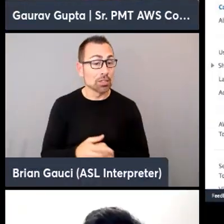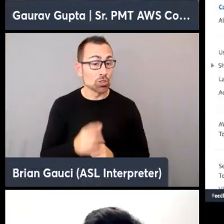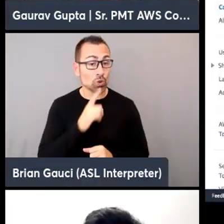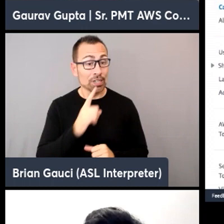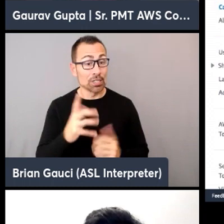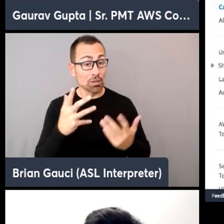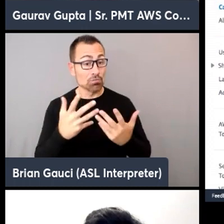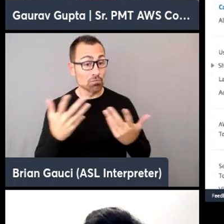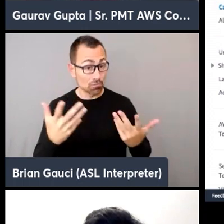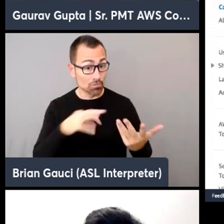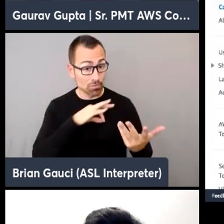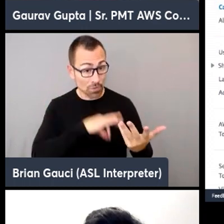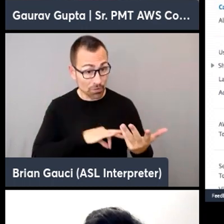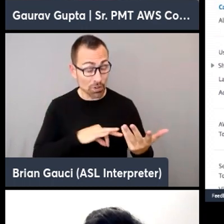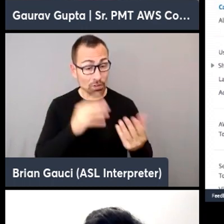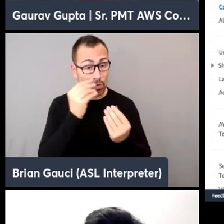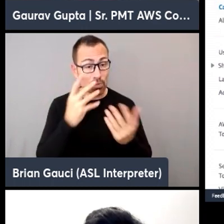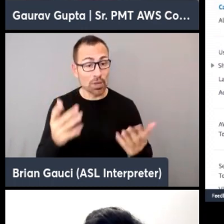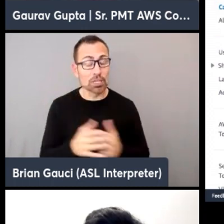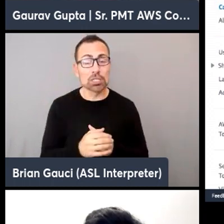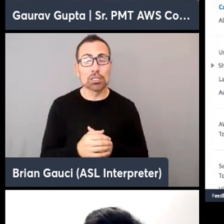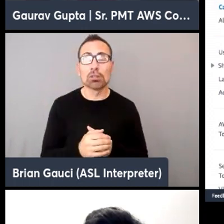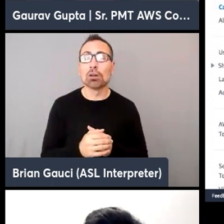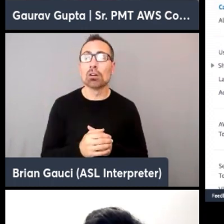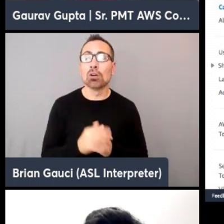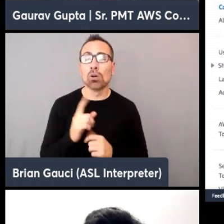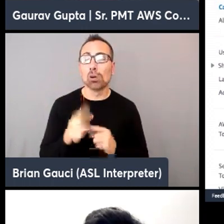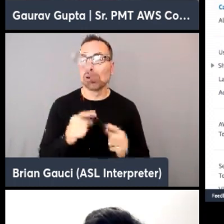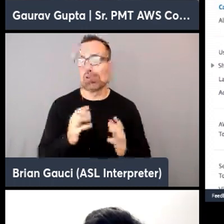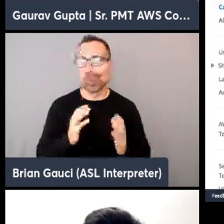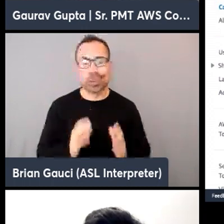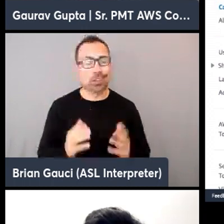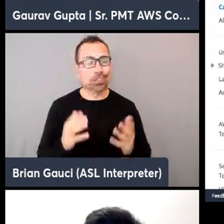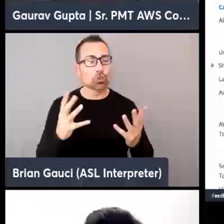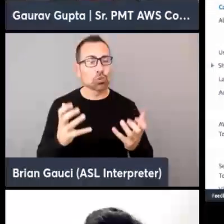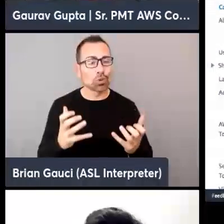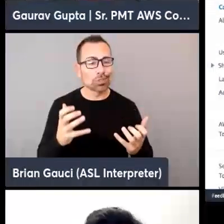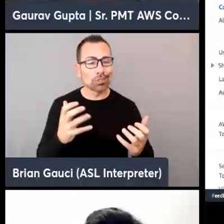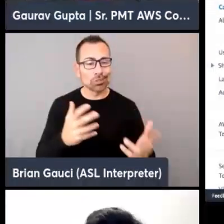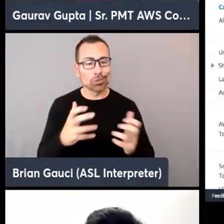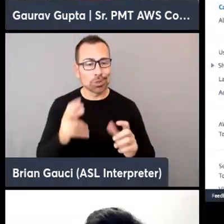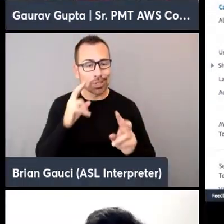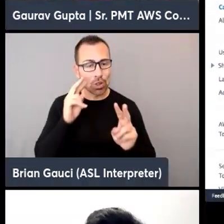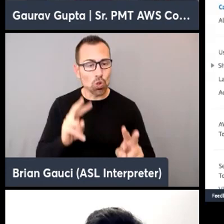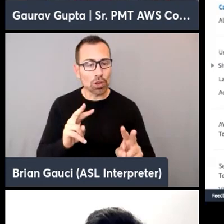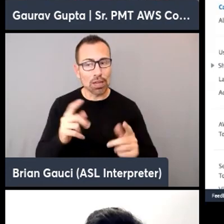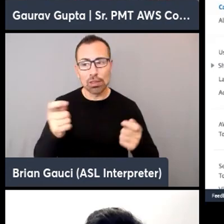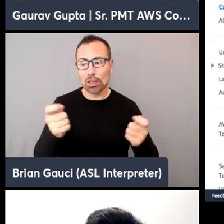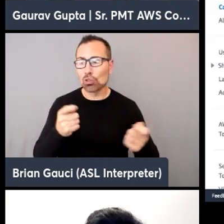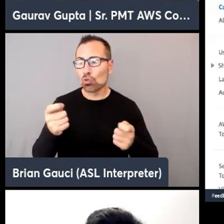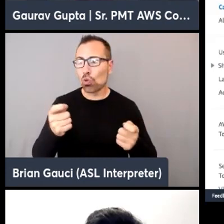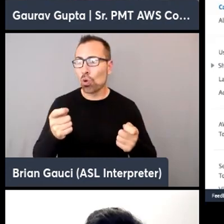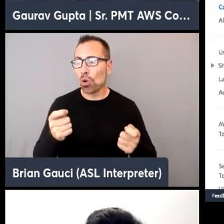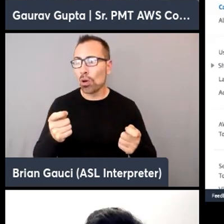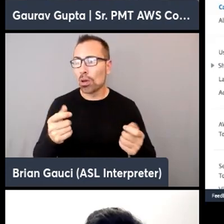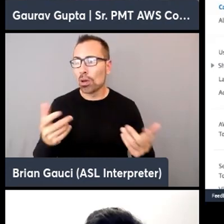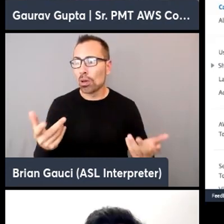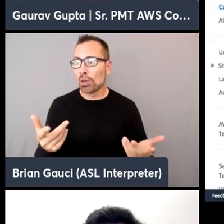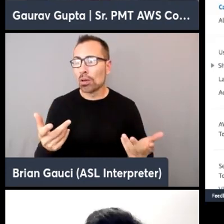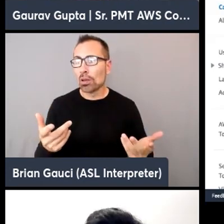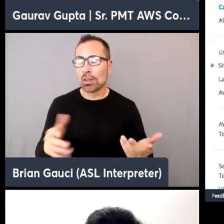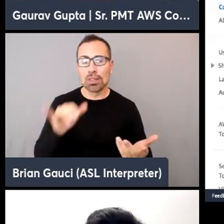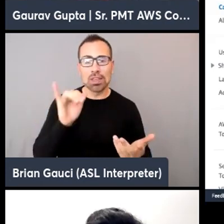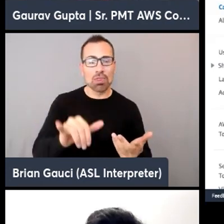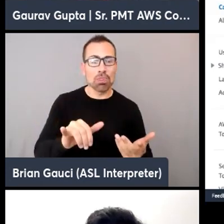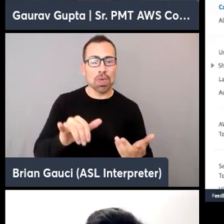of information when customers want to quickly look at the controls that that map to a